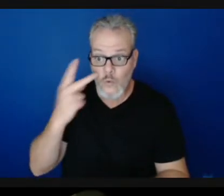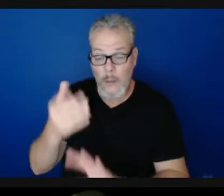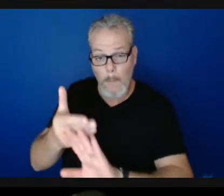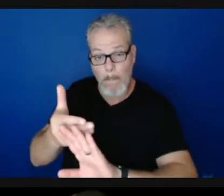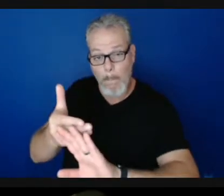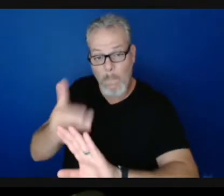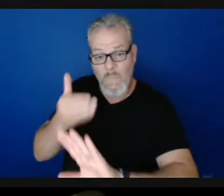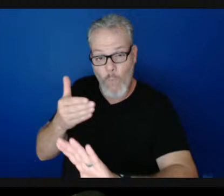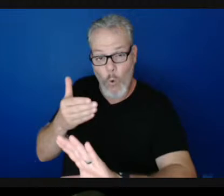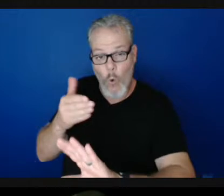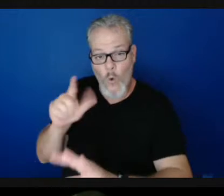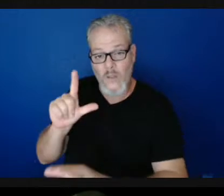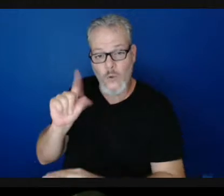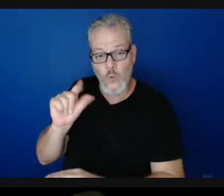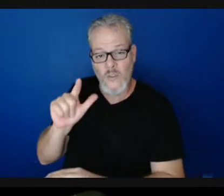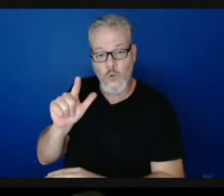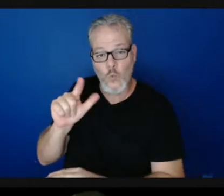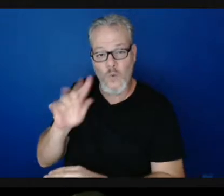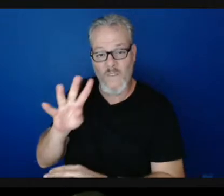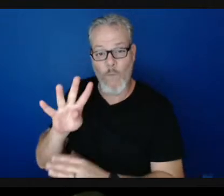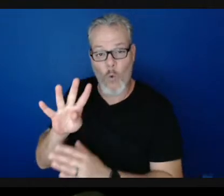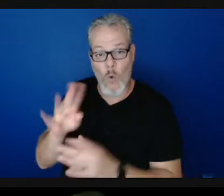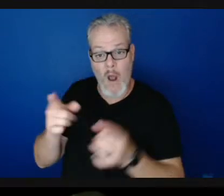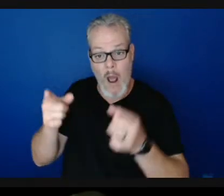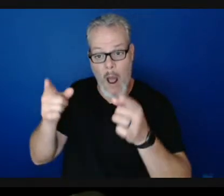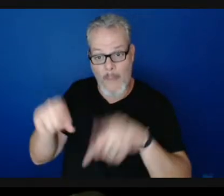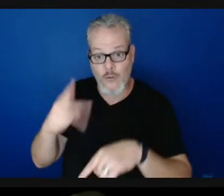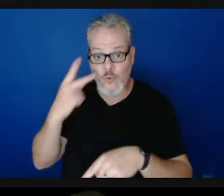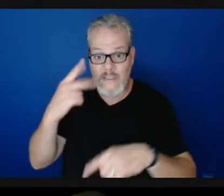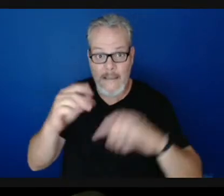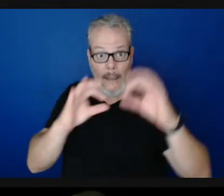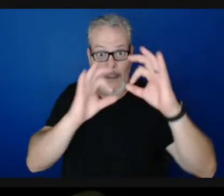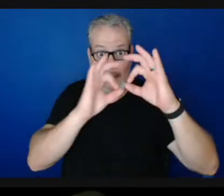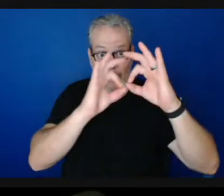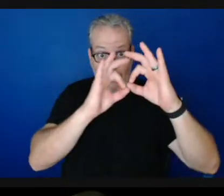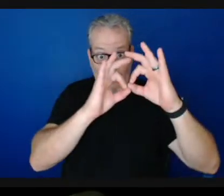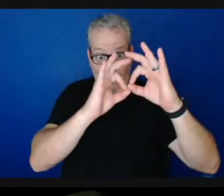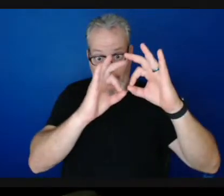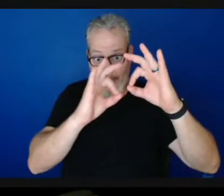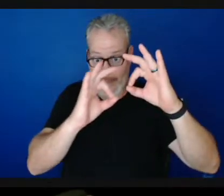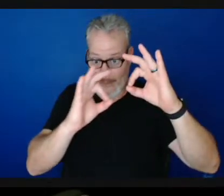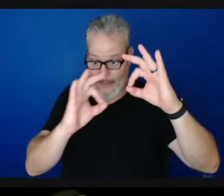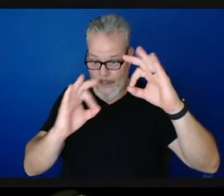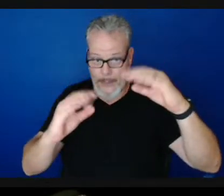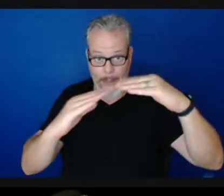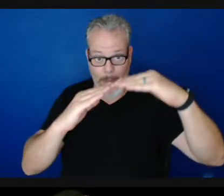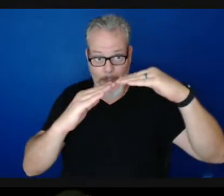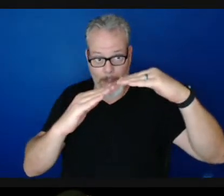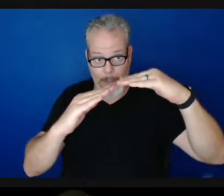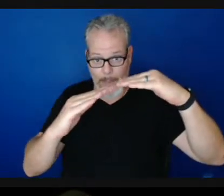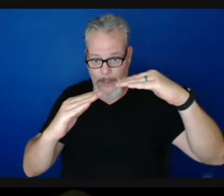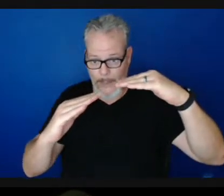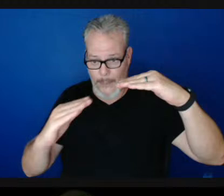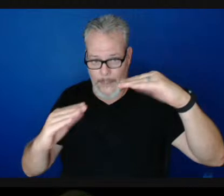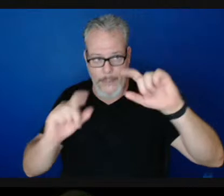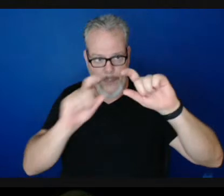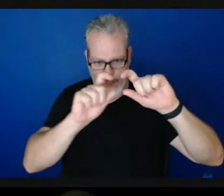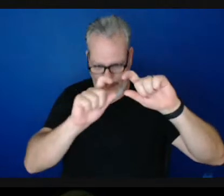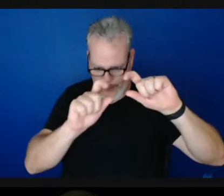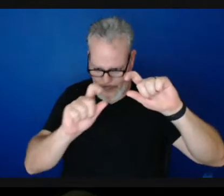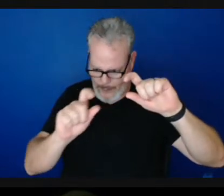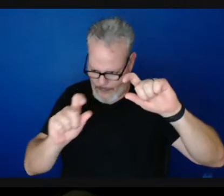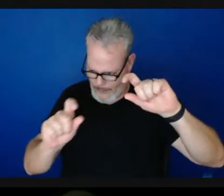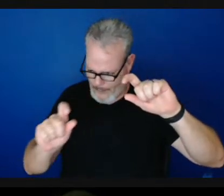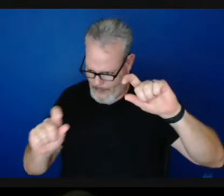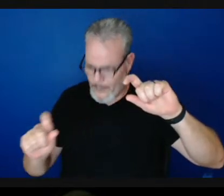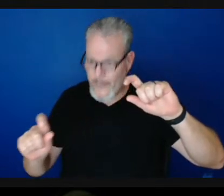2024 episode, the line length across the East Rift had been contracting for a long time. And since that East Rift intrusion